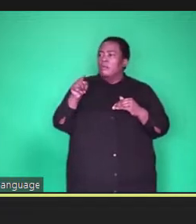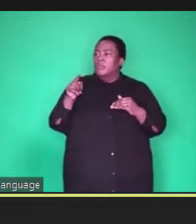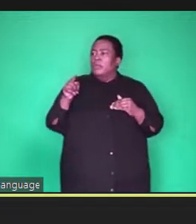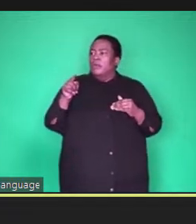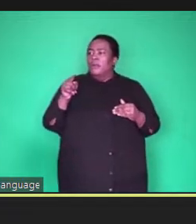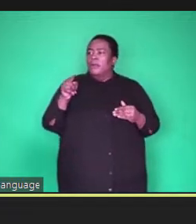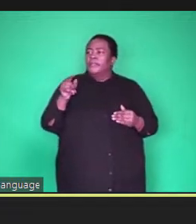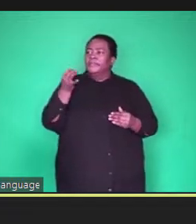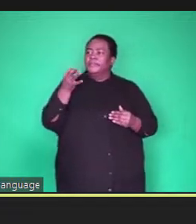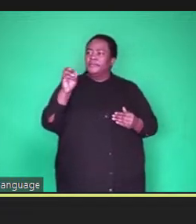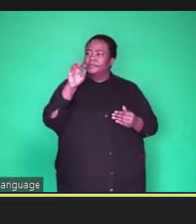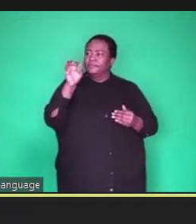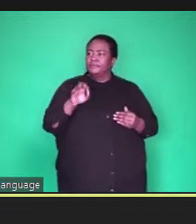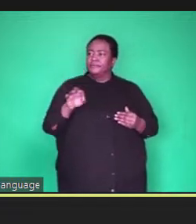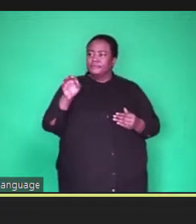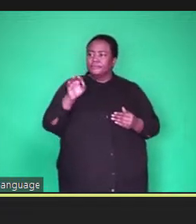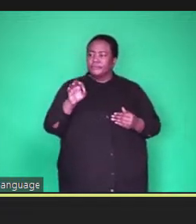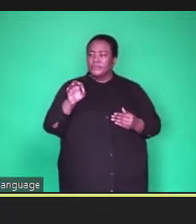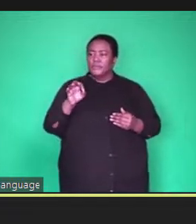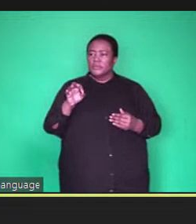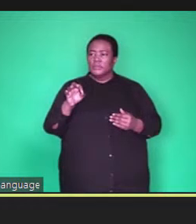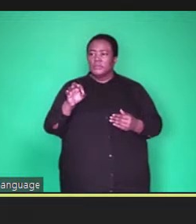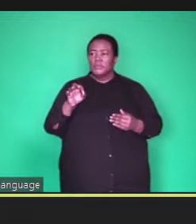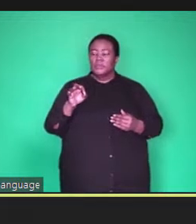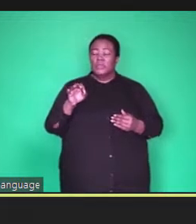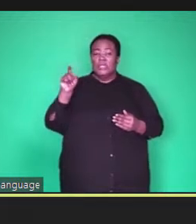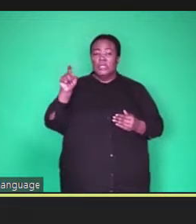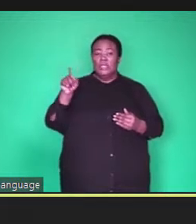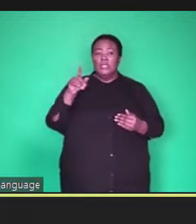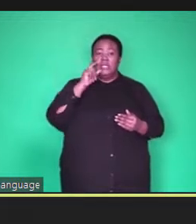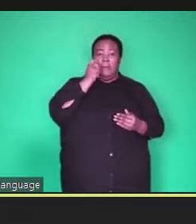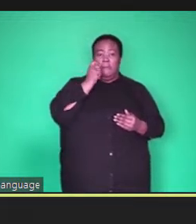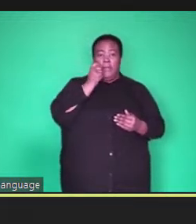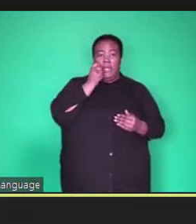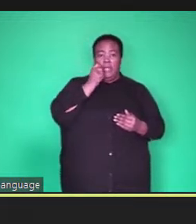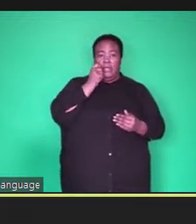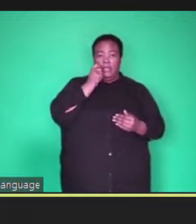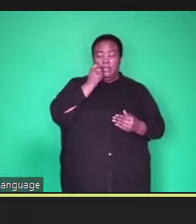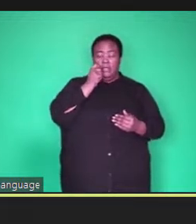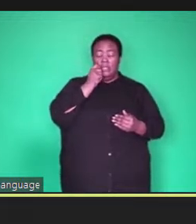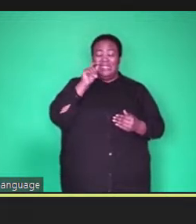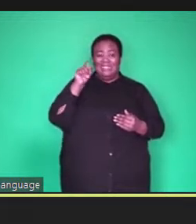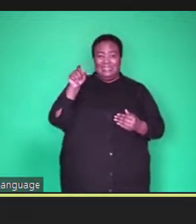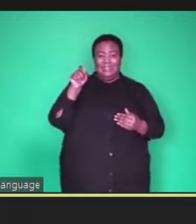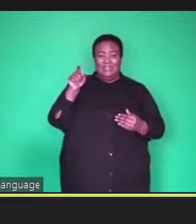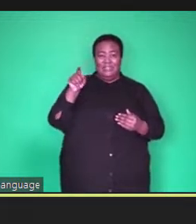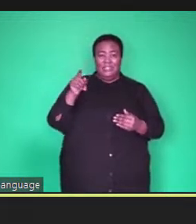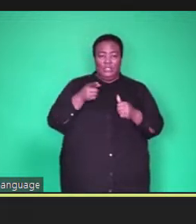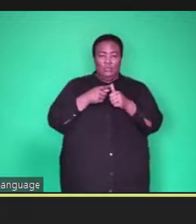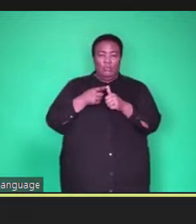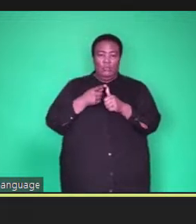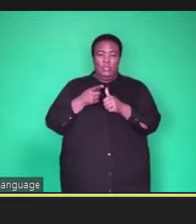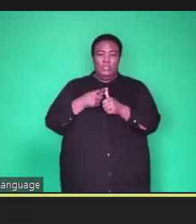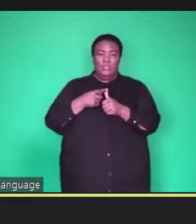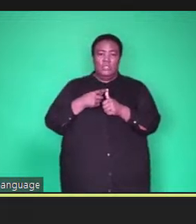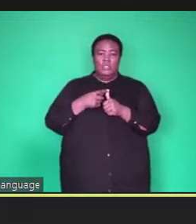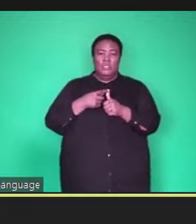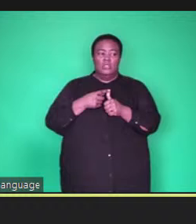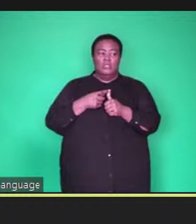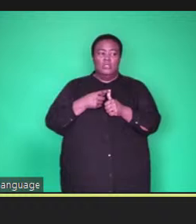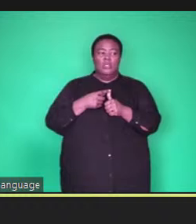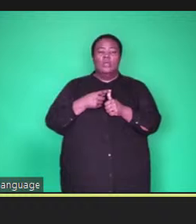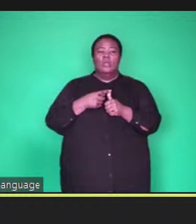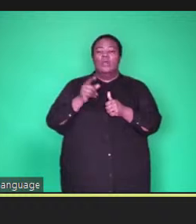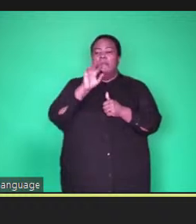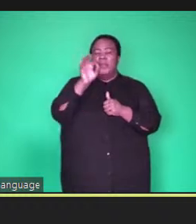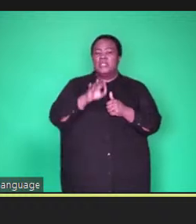Is saying for, in this case, a male in this population, what percentage of them are temporary migrants? And